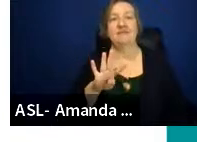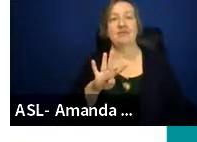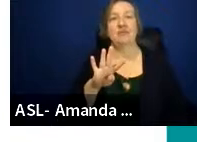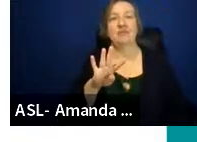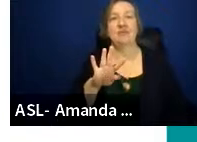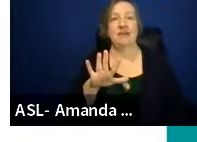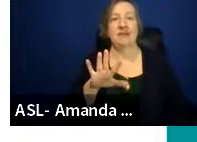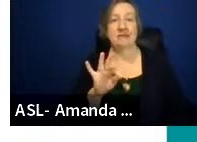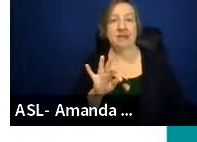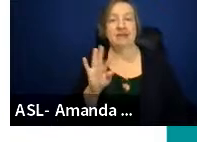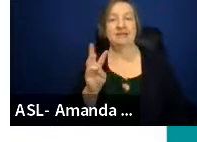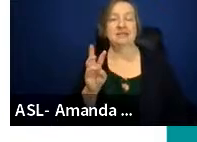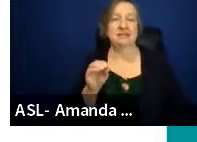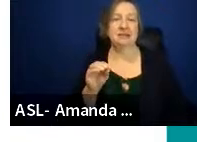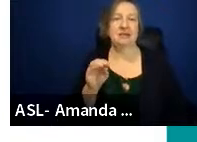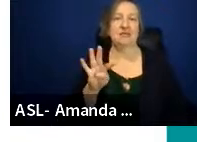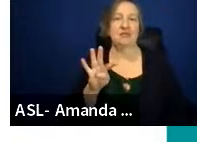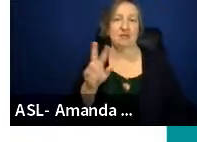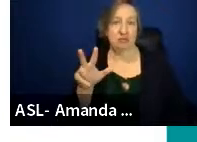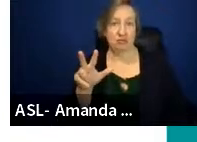993-5459-6043, passcode